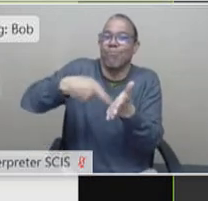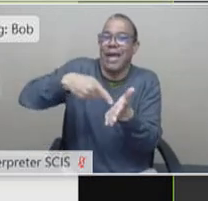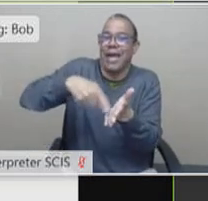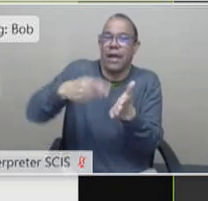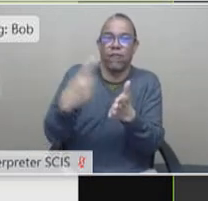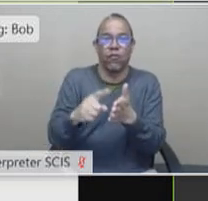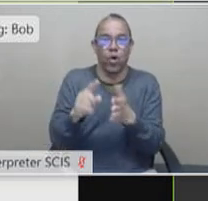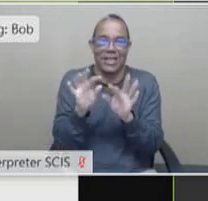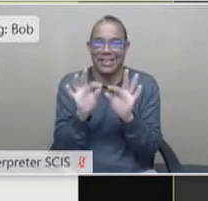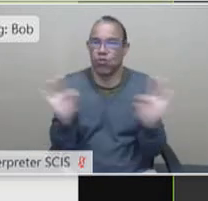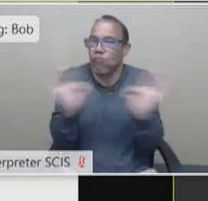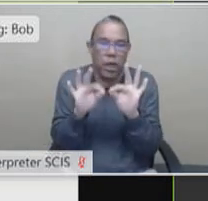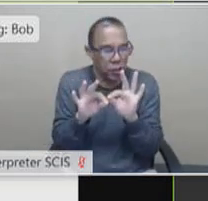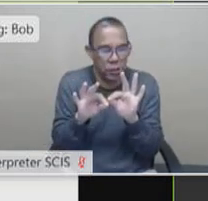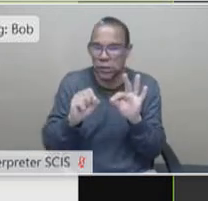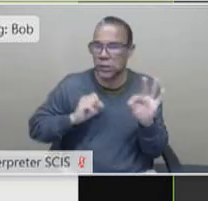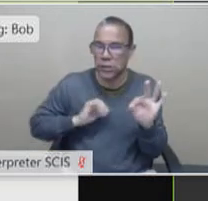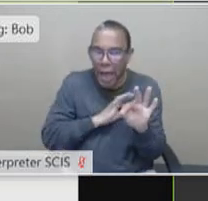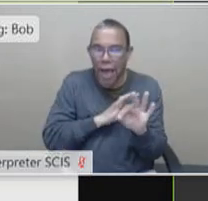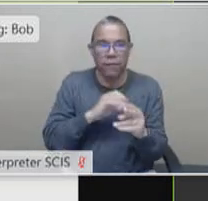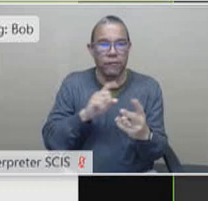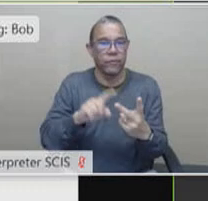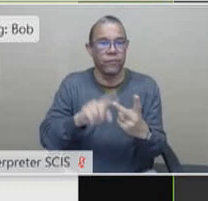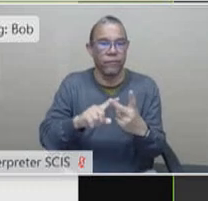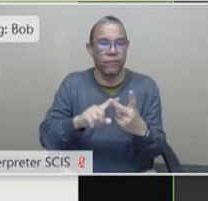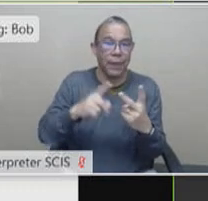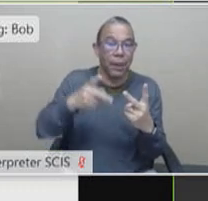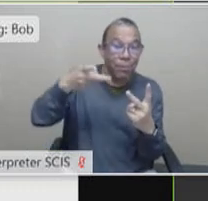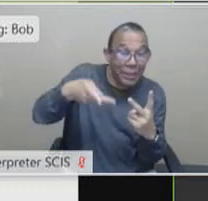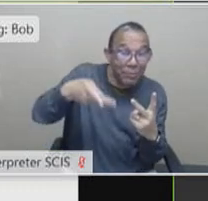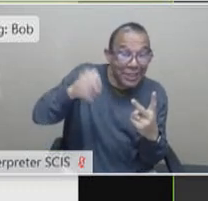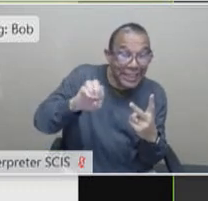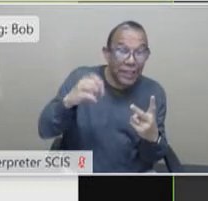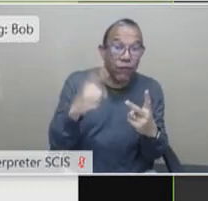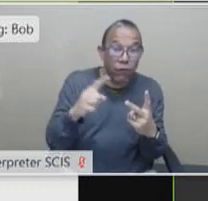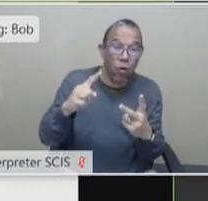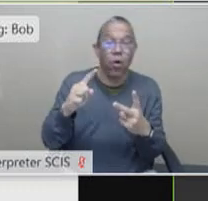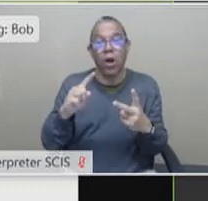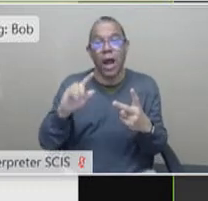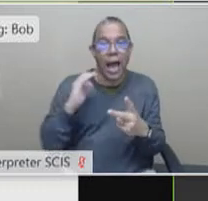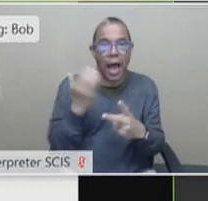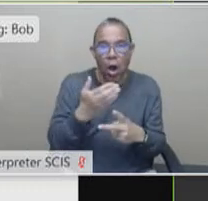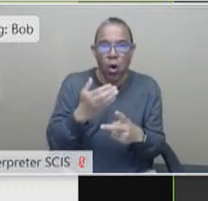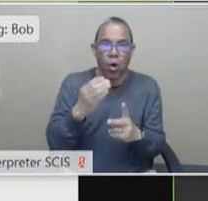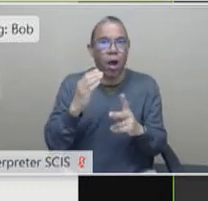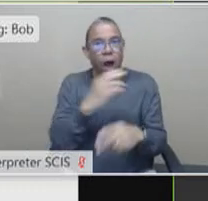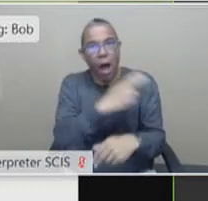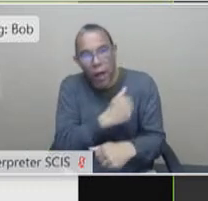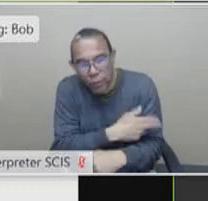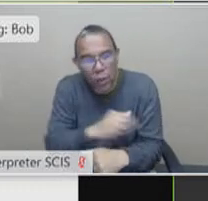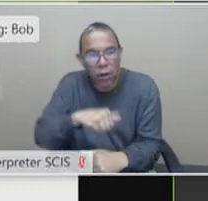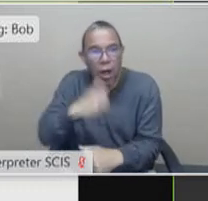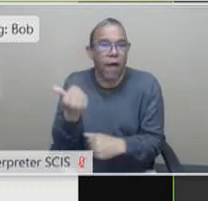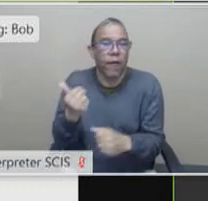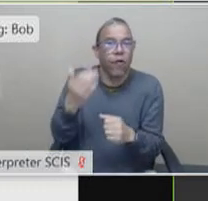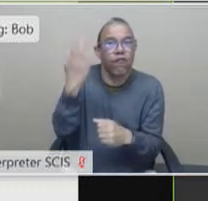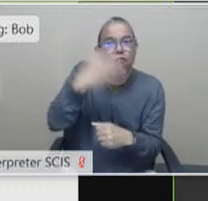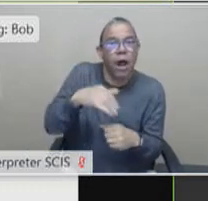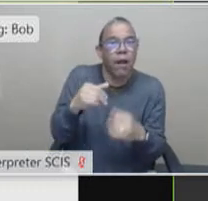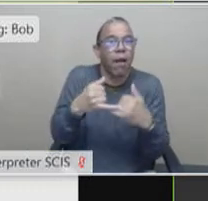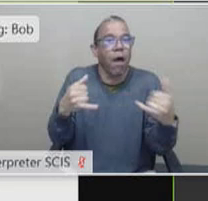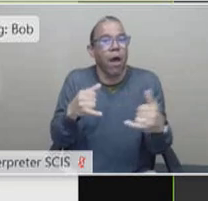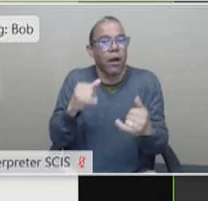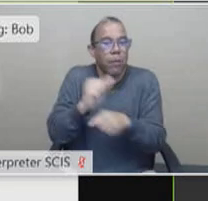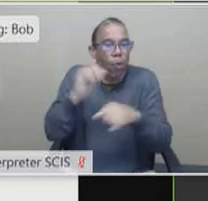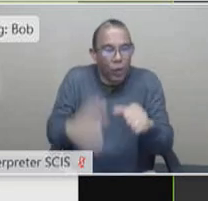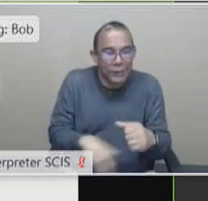We've purchased personal protective gear and cleaning supplies for our frontline employees. We've done some public health advertising to help spread